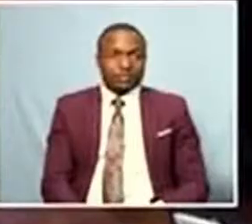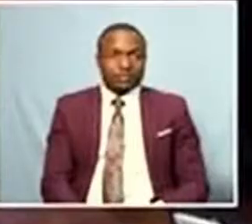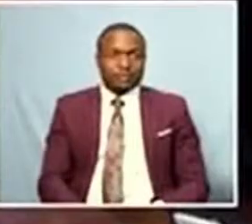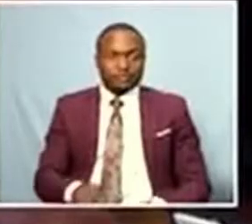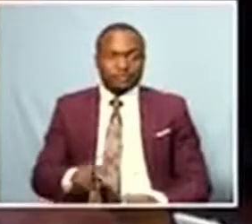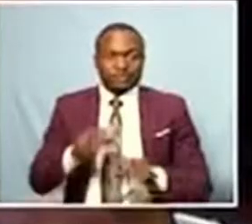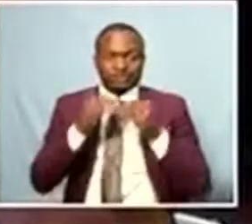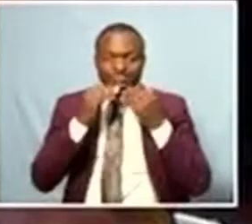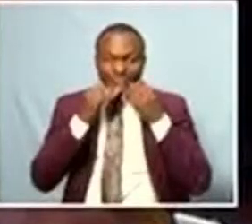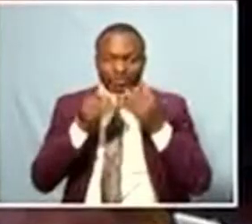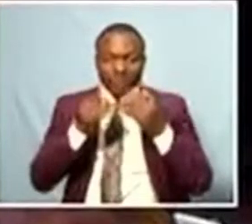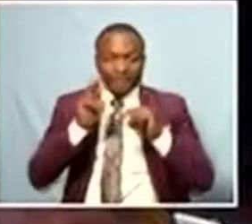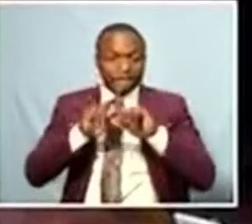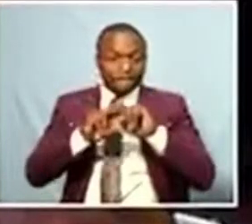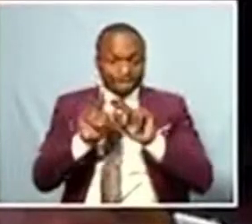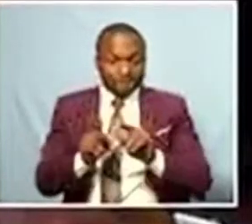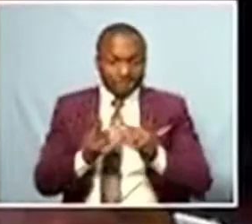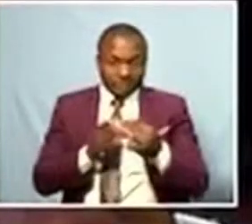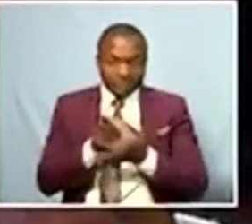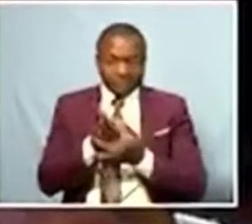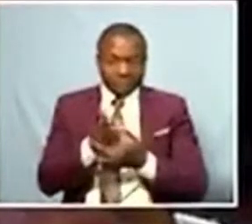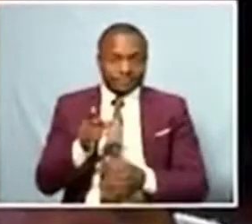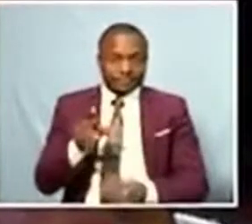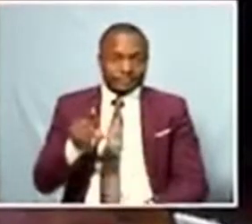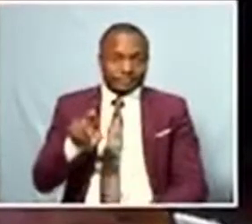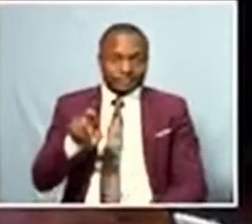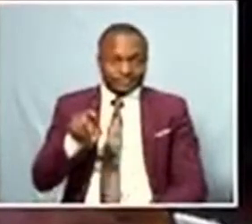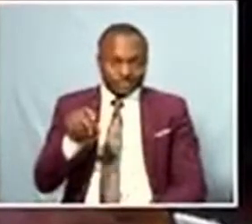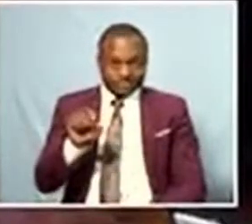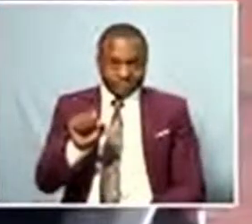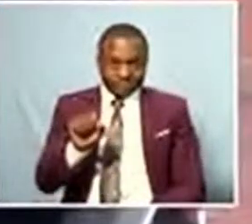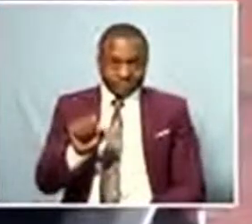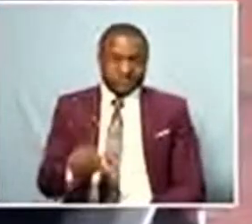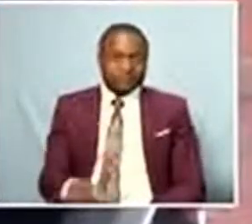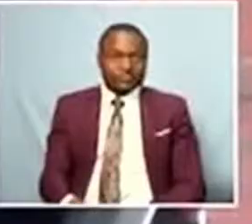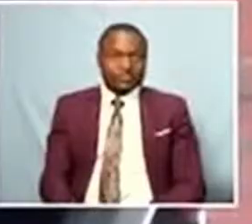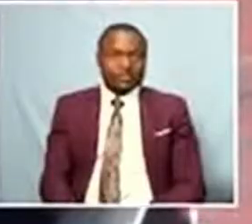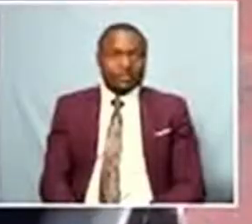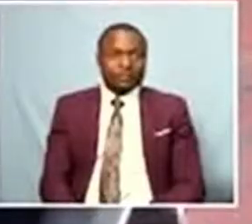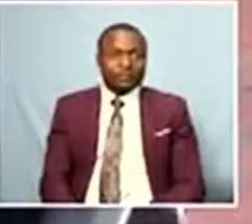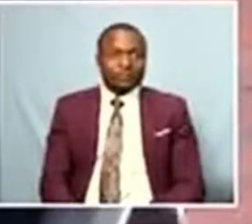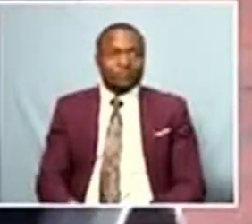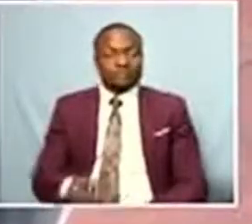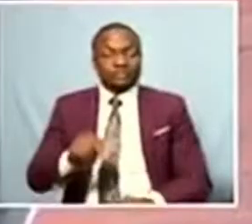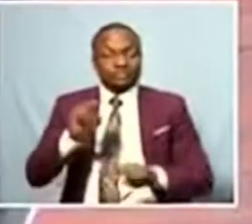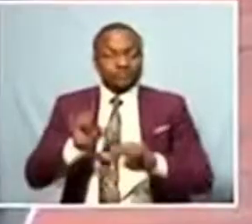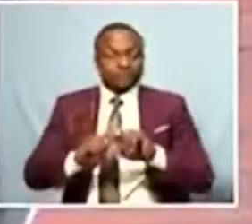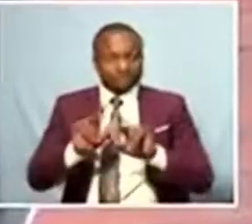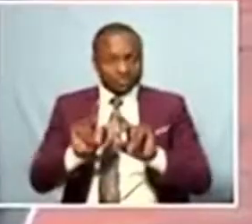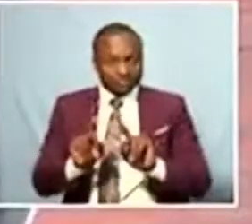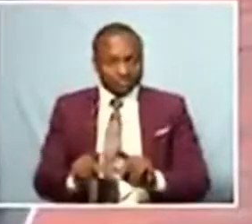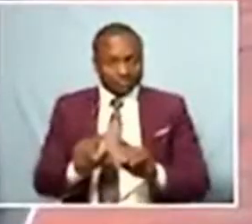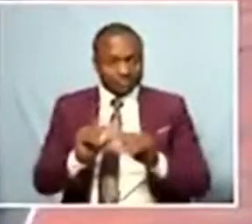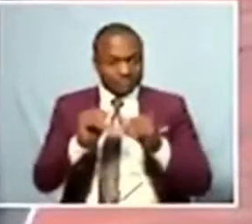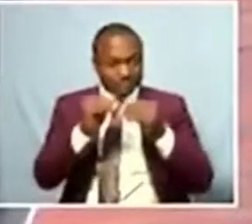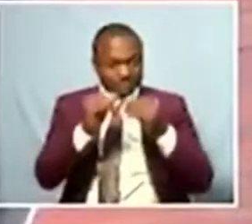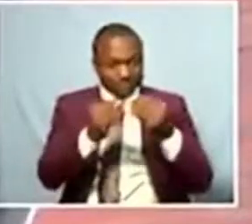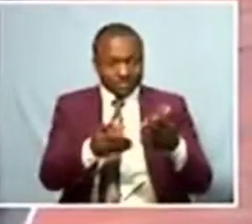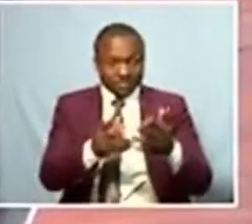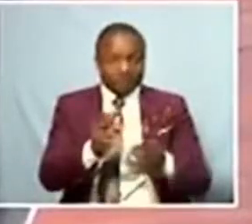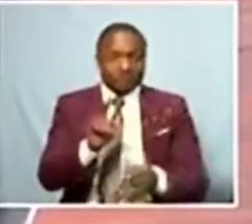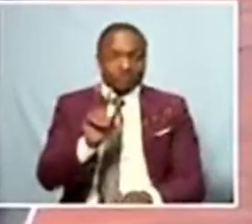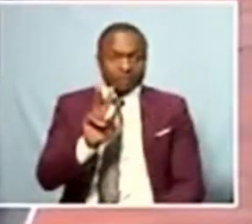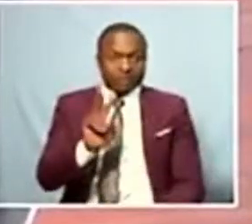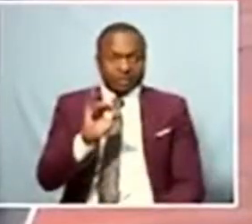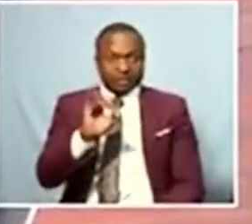Thank you so much, Chair. Through the PS, of course, Chair, on the issuance of visas, there